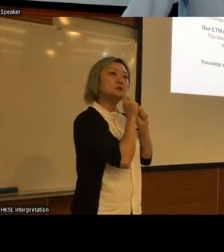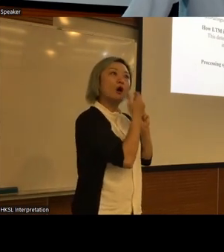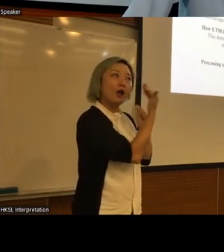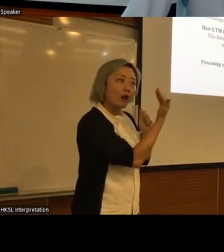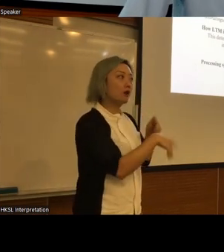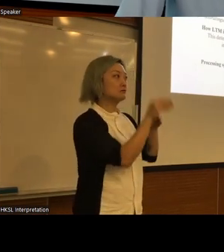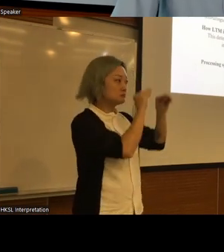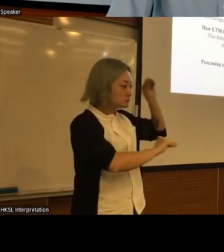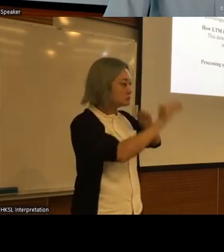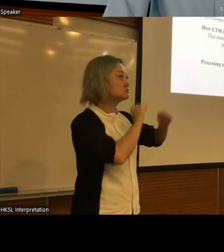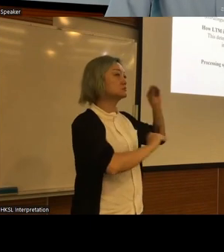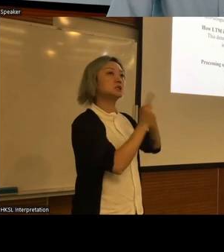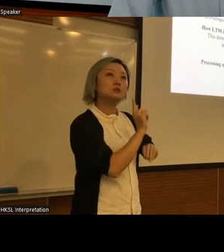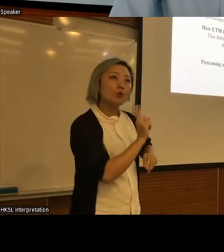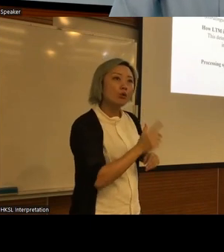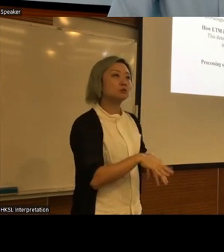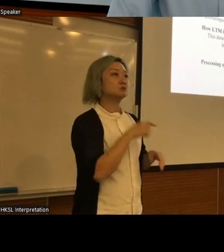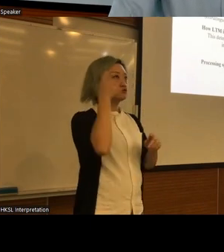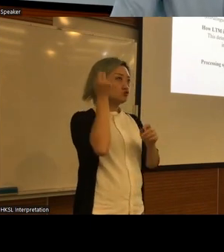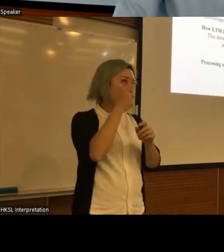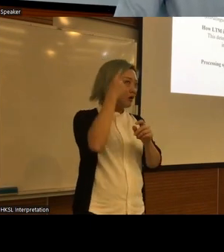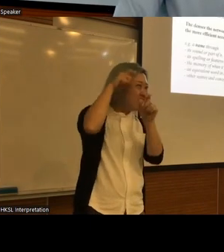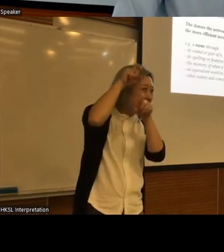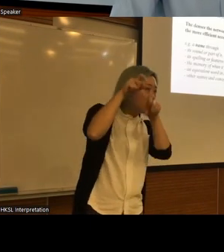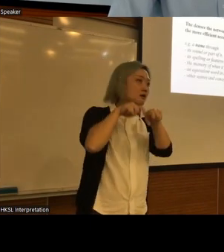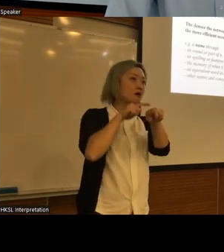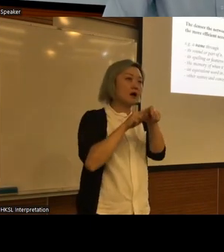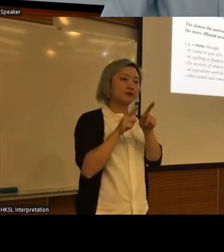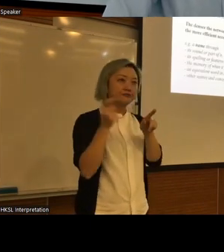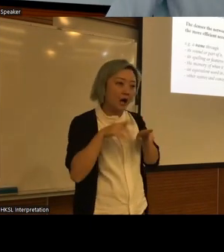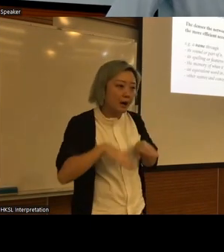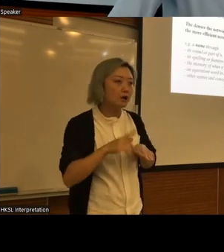is organized, and on processing speed. So it's quite similar.